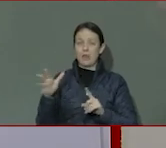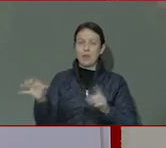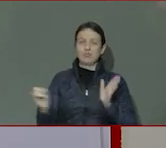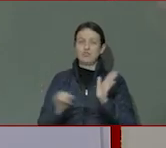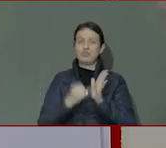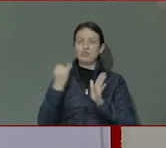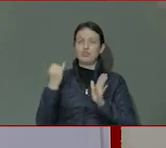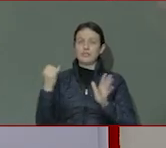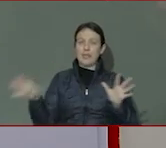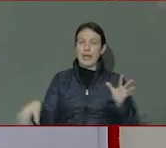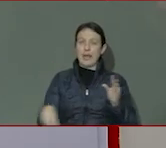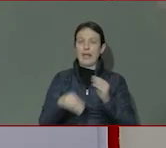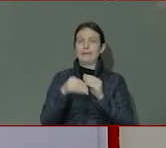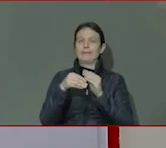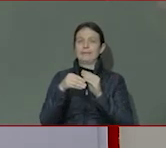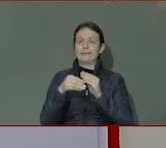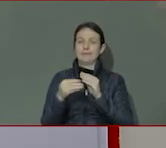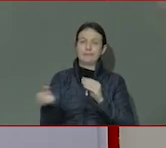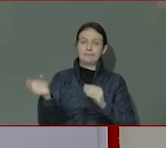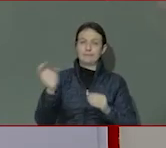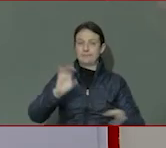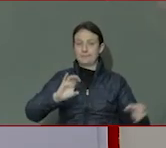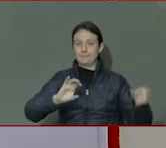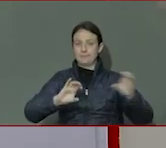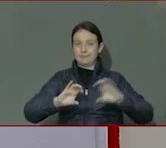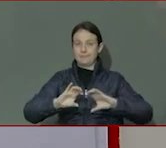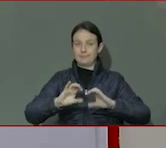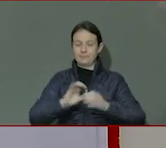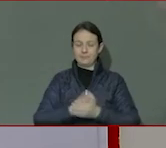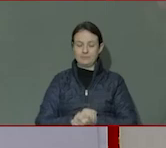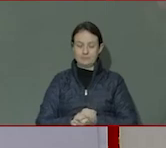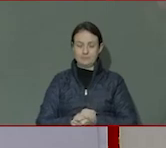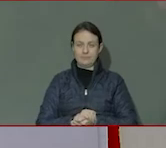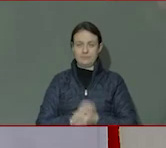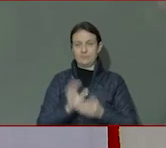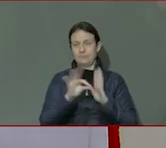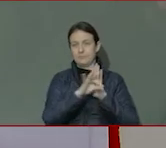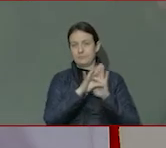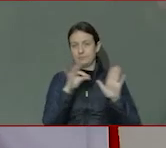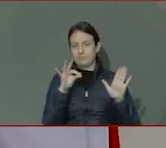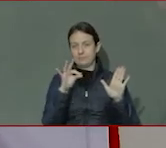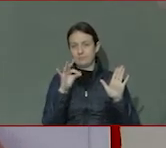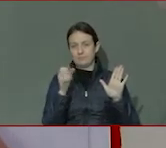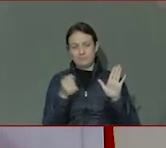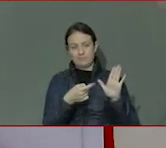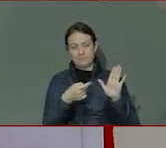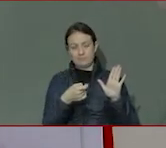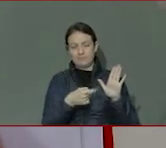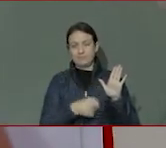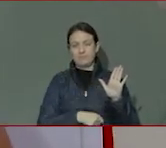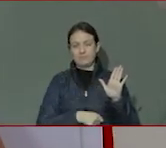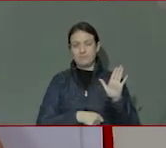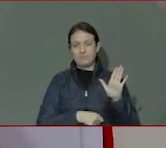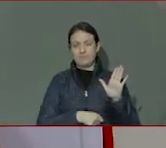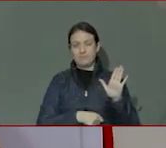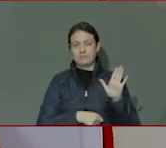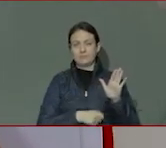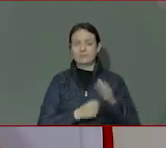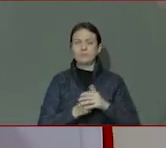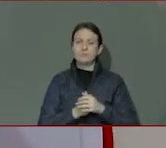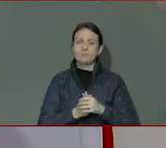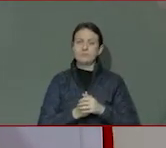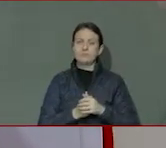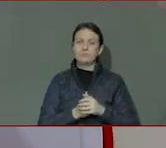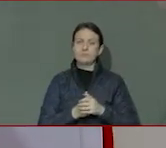will add. Now, let's just quickly look at our formula, or our equation.